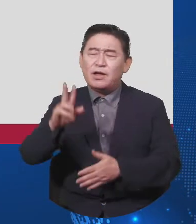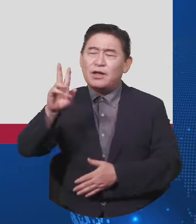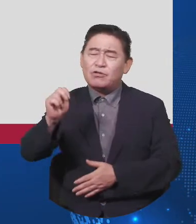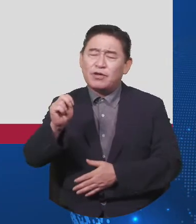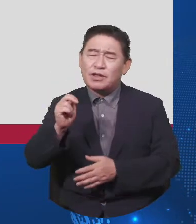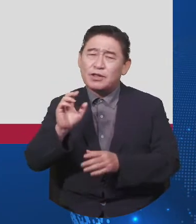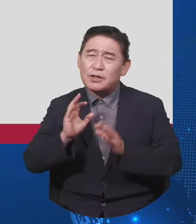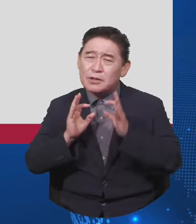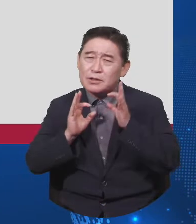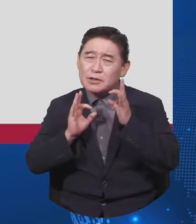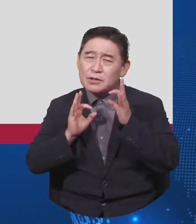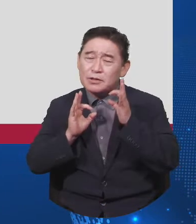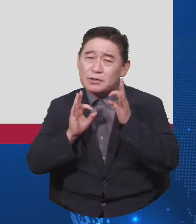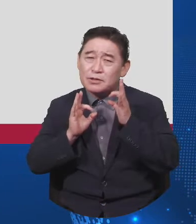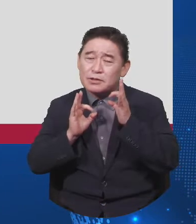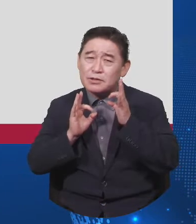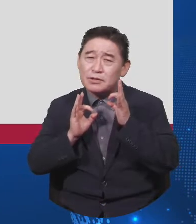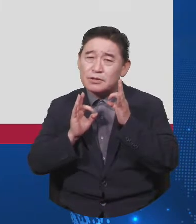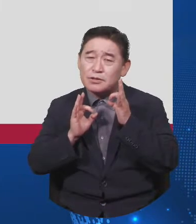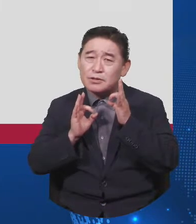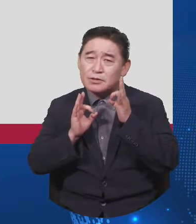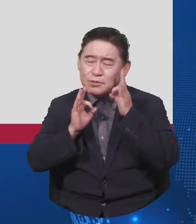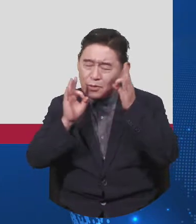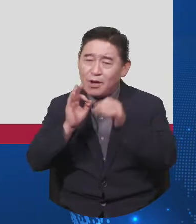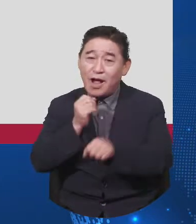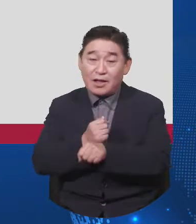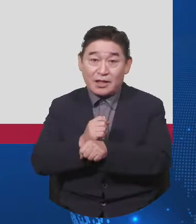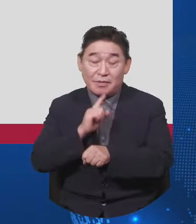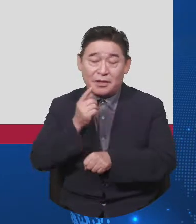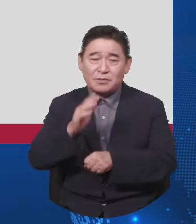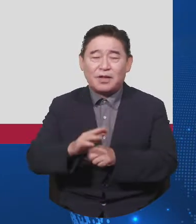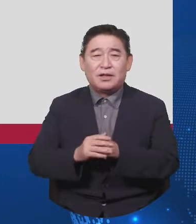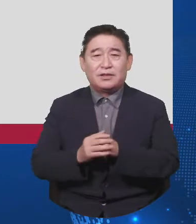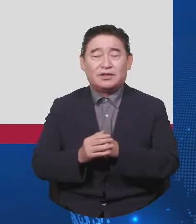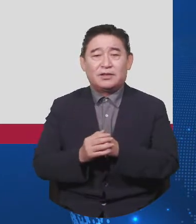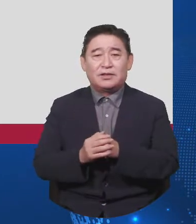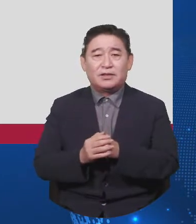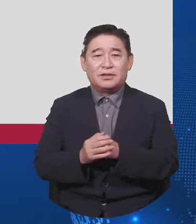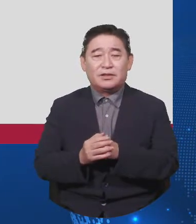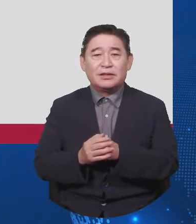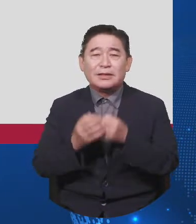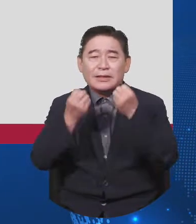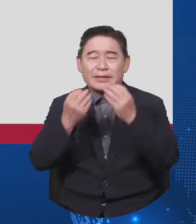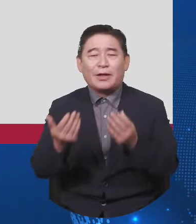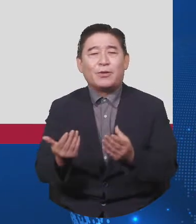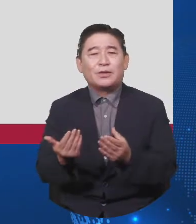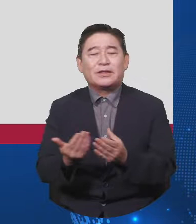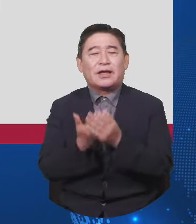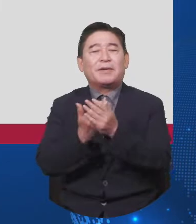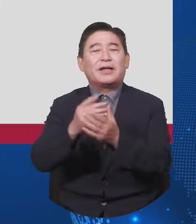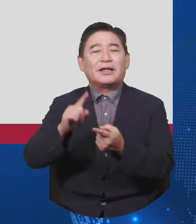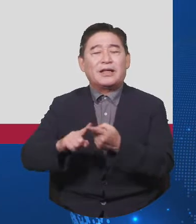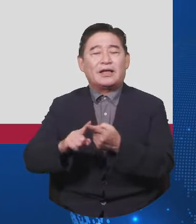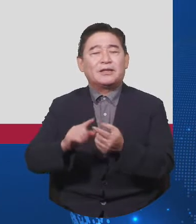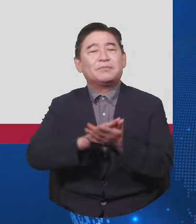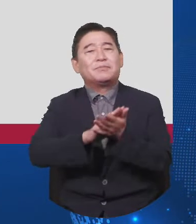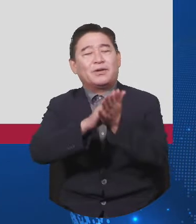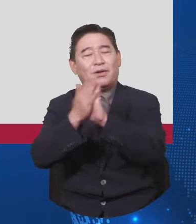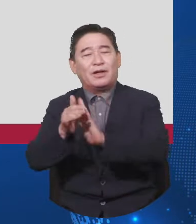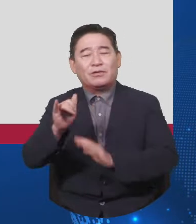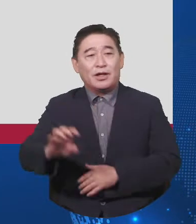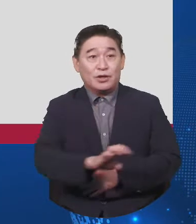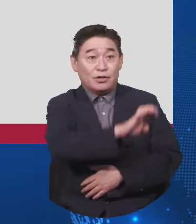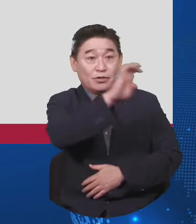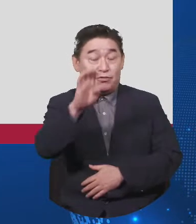it's a new development paradigm. We have, as you might know, from the European Union, the Global Gateway